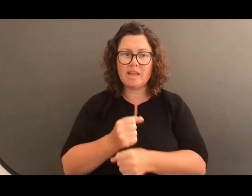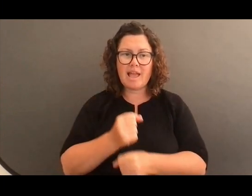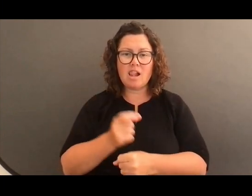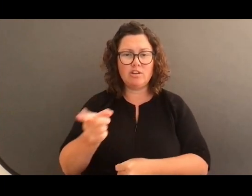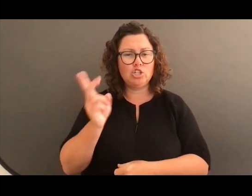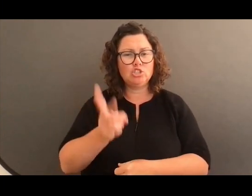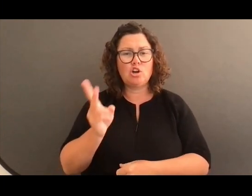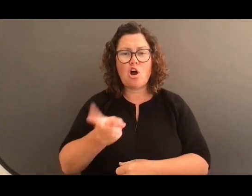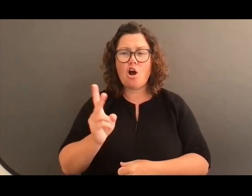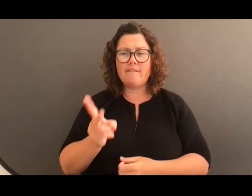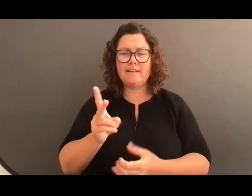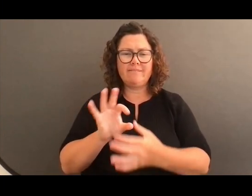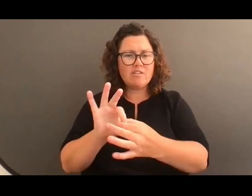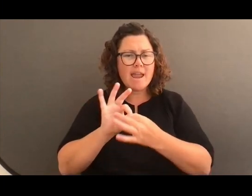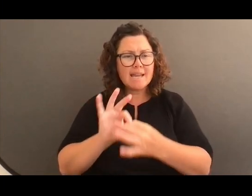there's a huge amount of